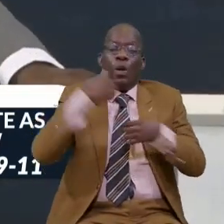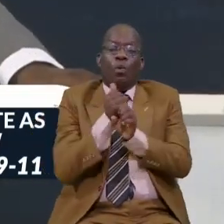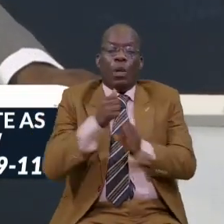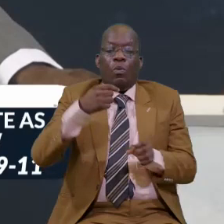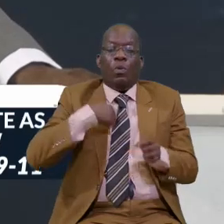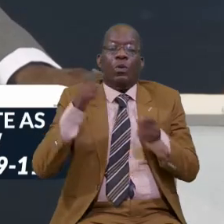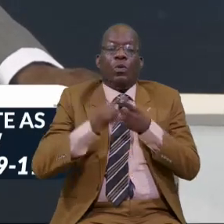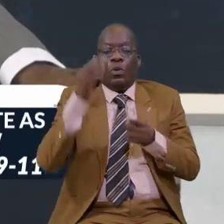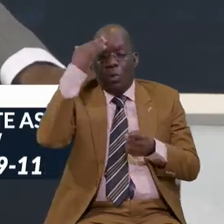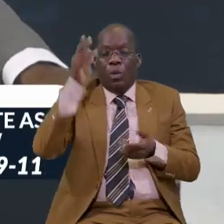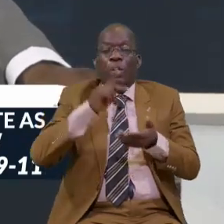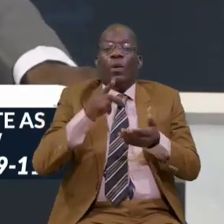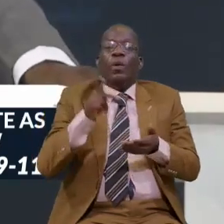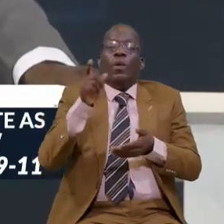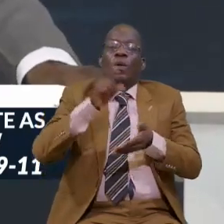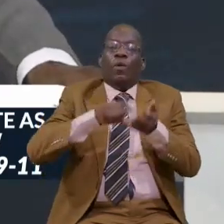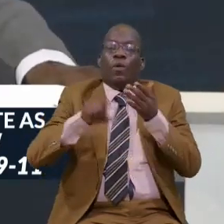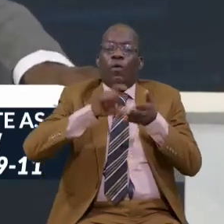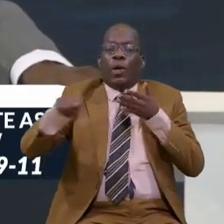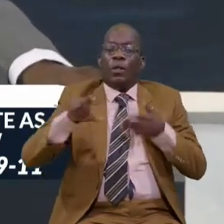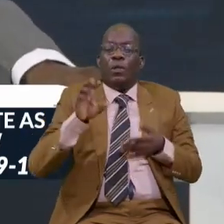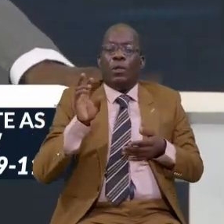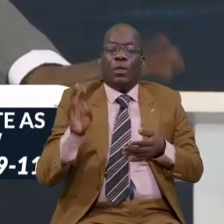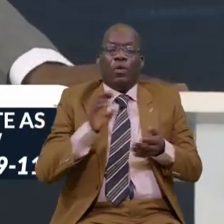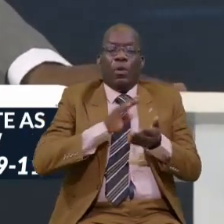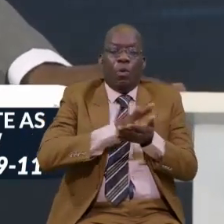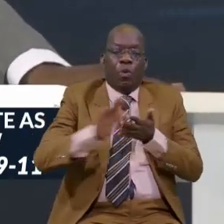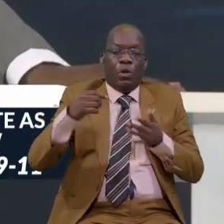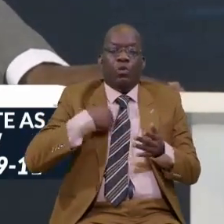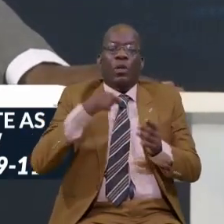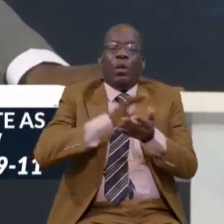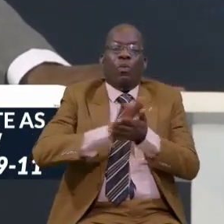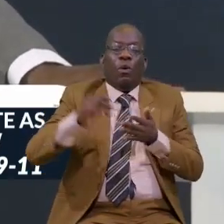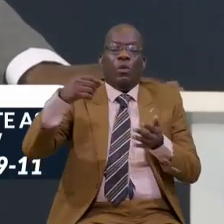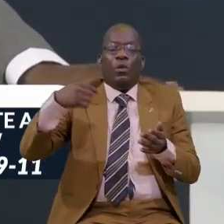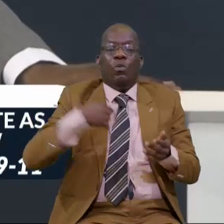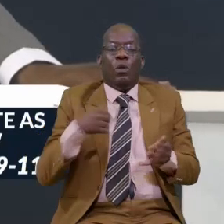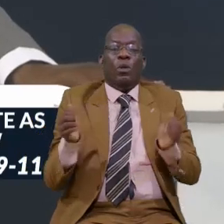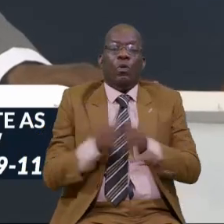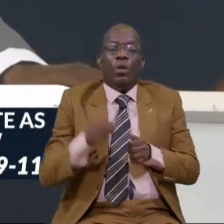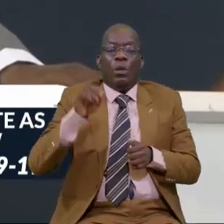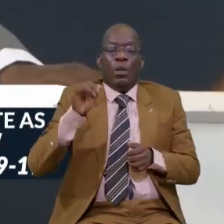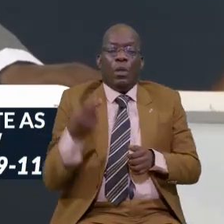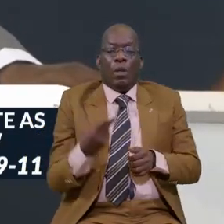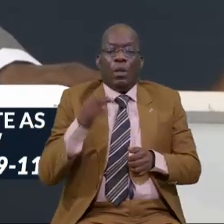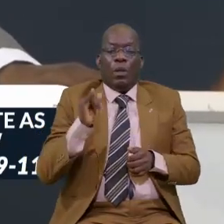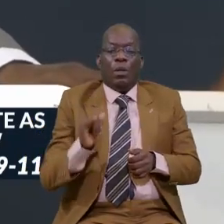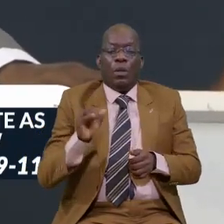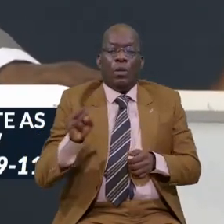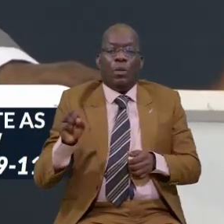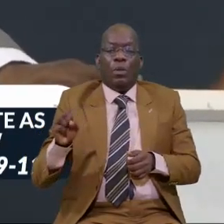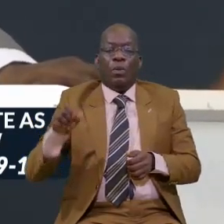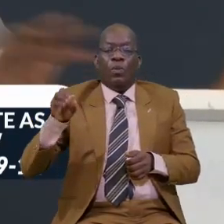7, purge me, purge me, purge me, and I with hyssop, and I shall be clean. Wash